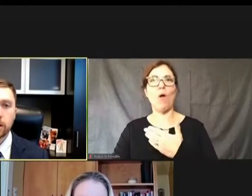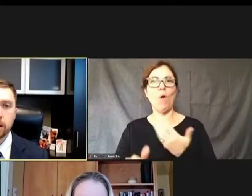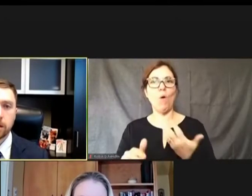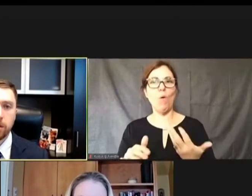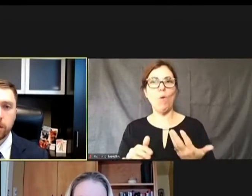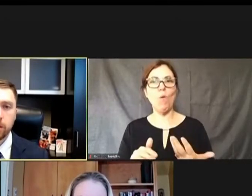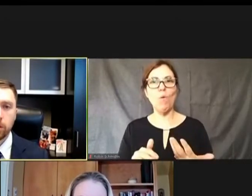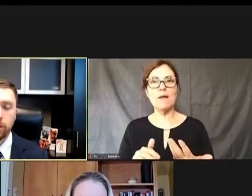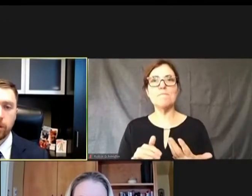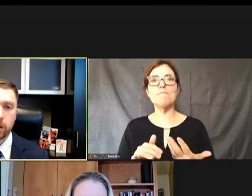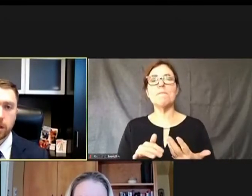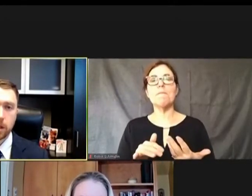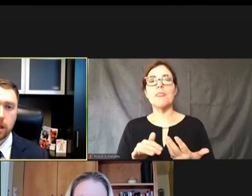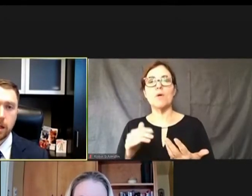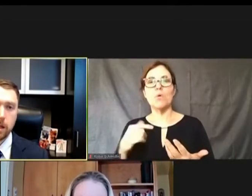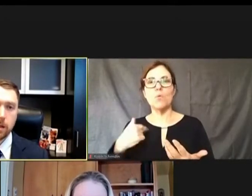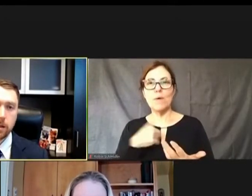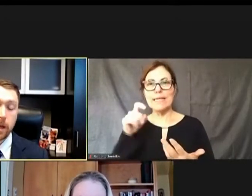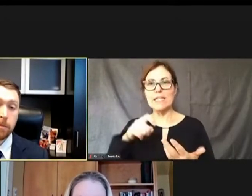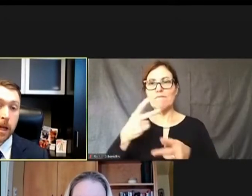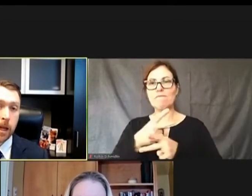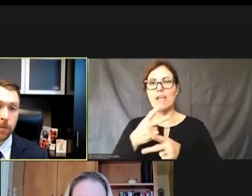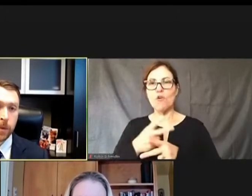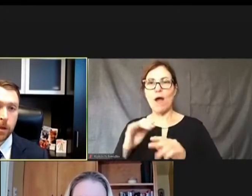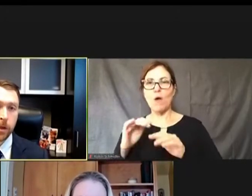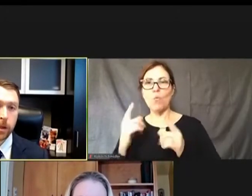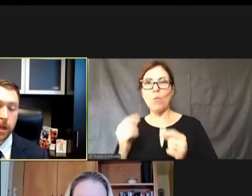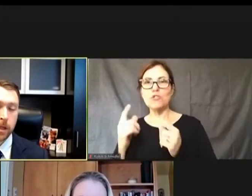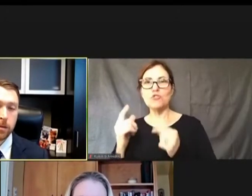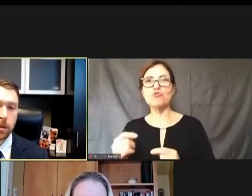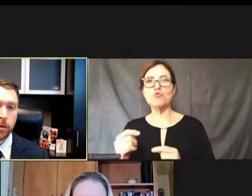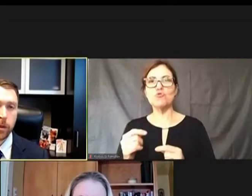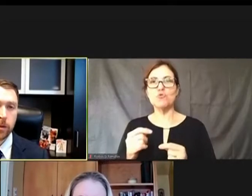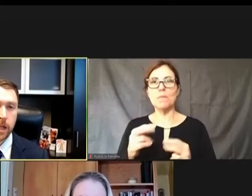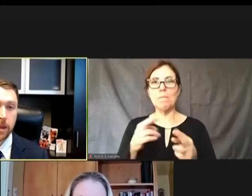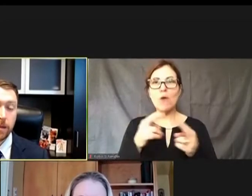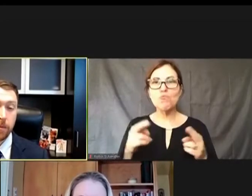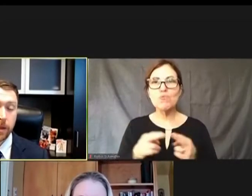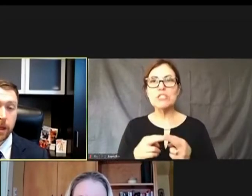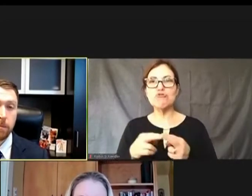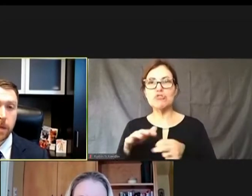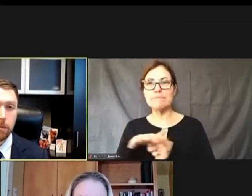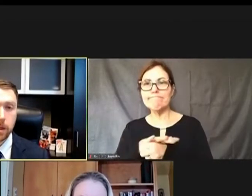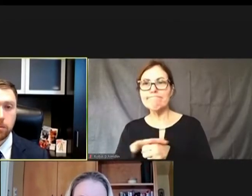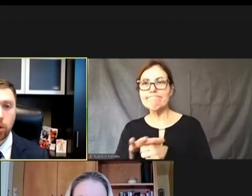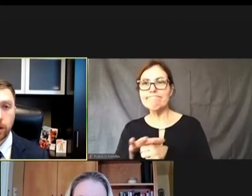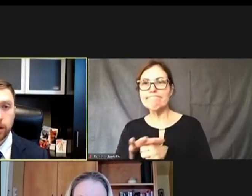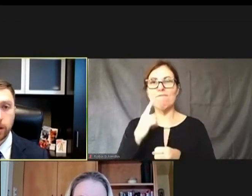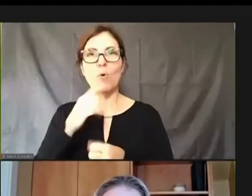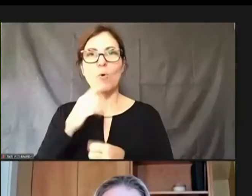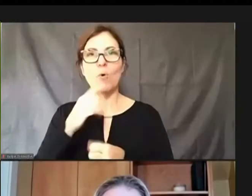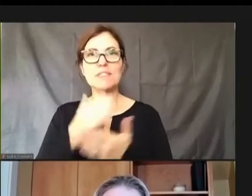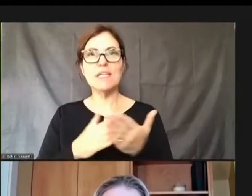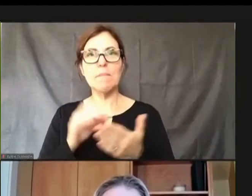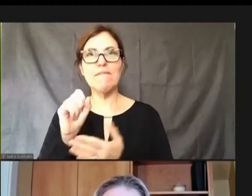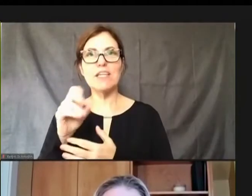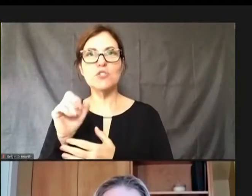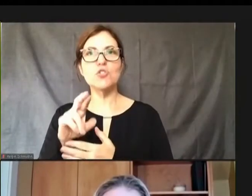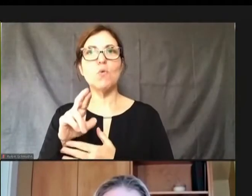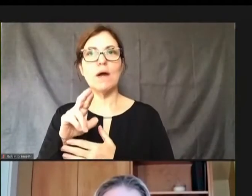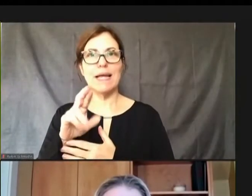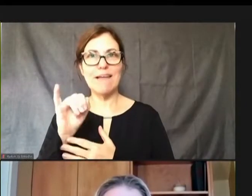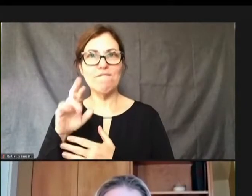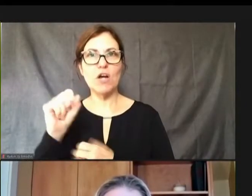regionalizing some of the sewer infrastructure. So that may, on the combined sewer overflow side, that that may be more in the 20 to 25